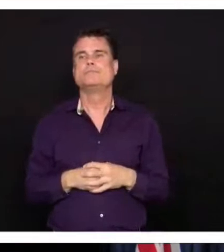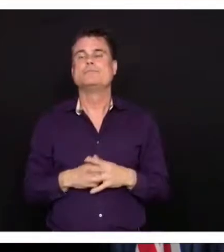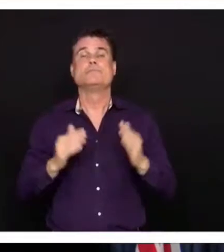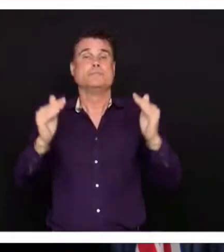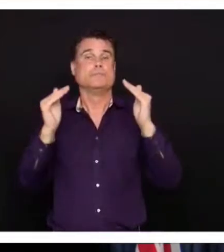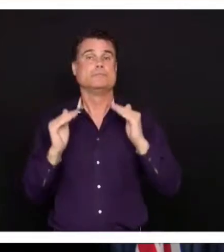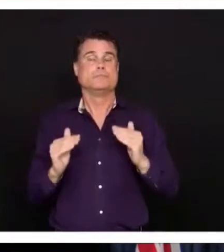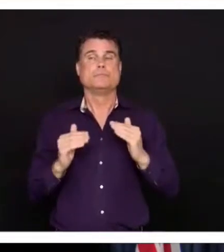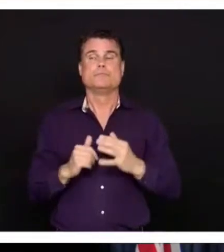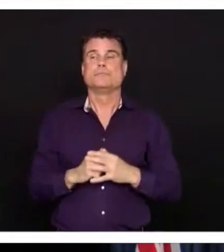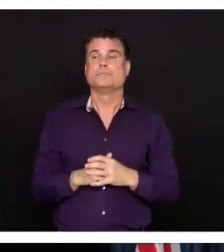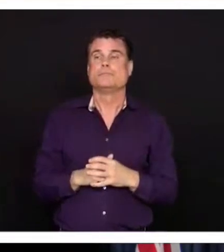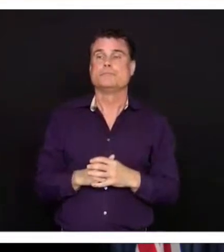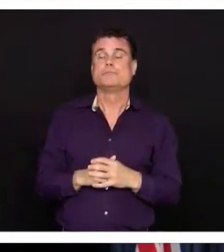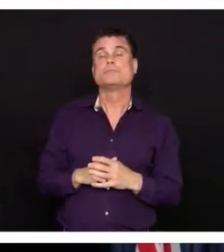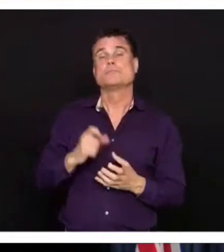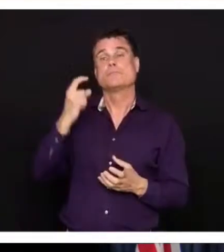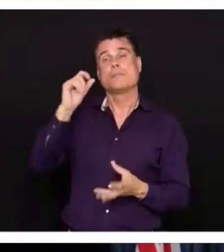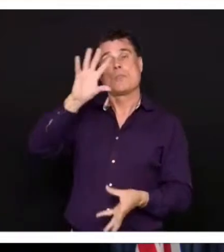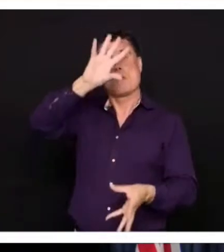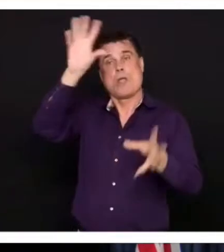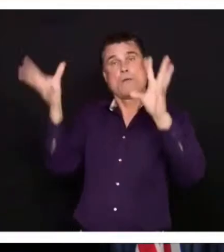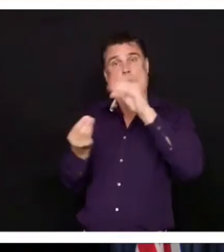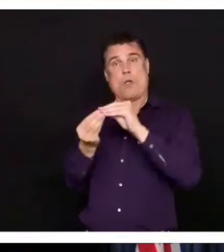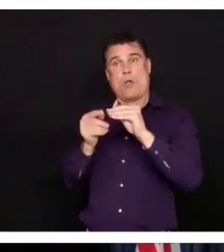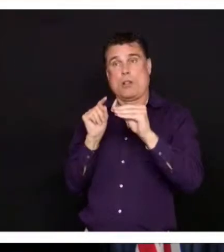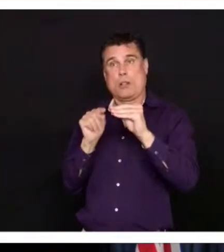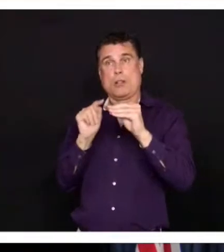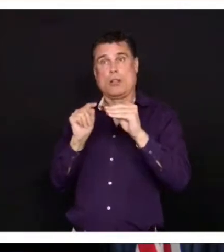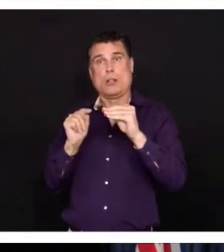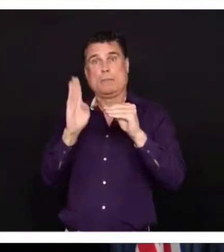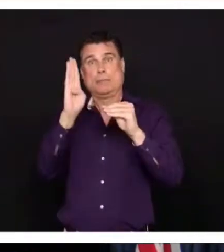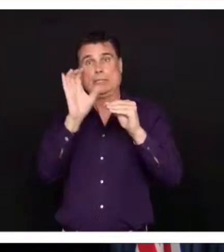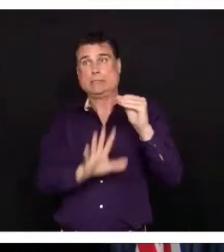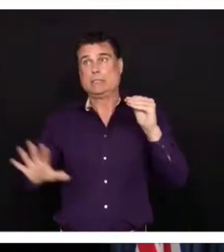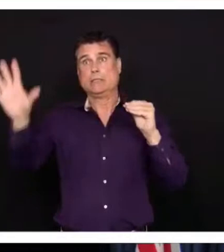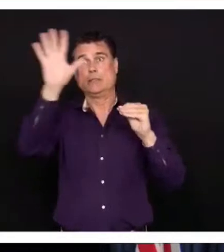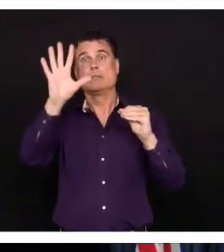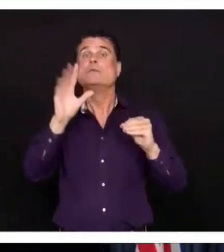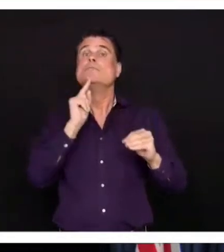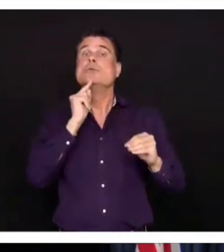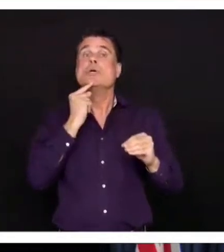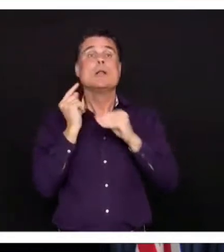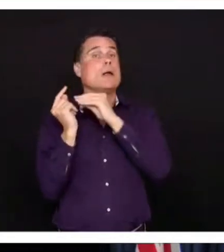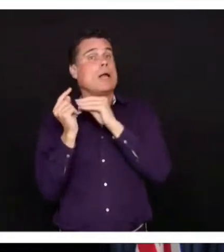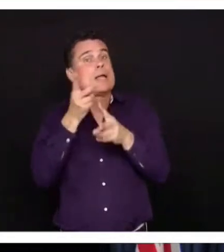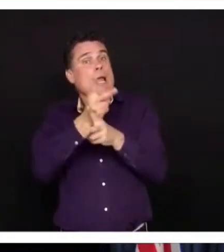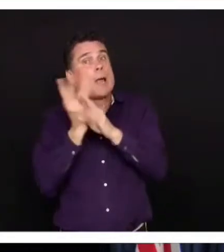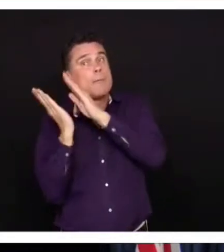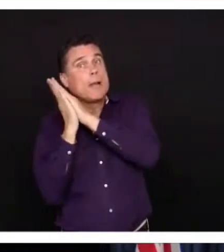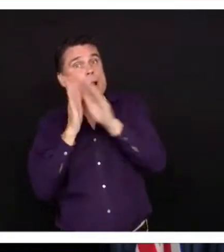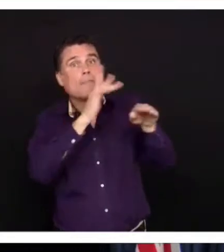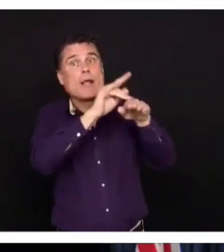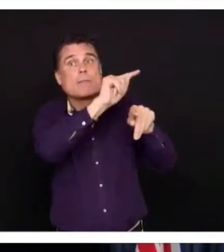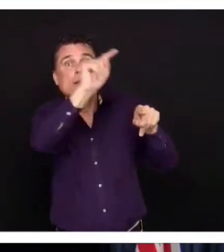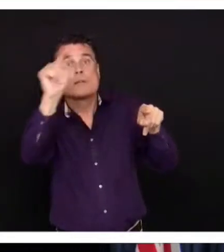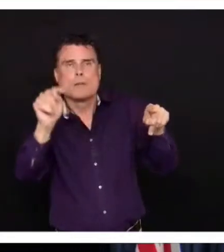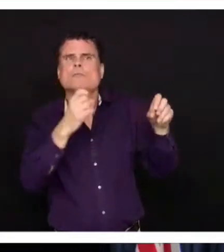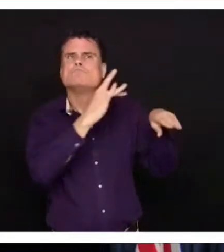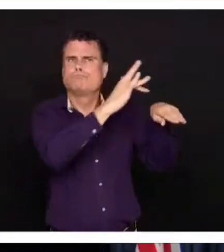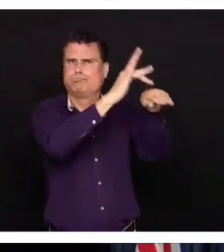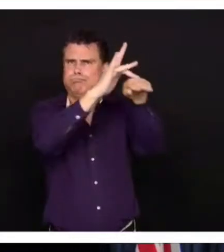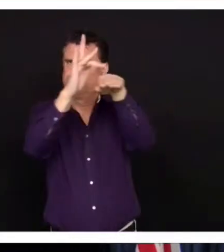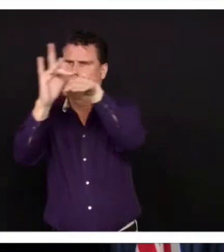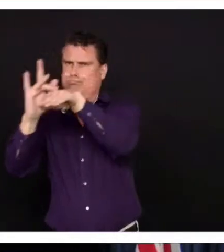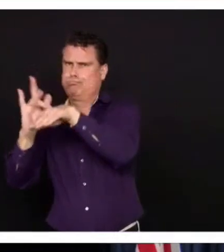care capacity just in the ICU and the high acuity units, not counting the additional surge capacity we had, has